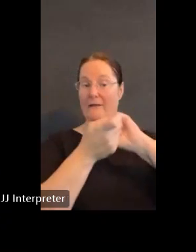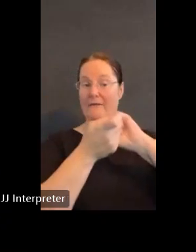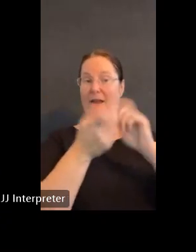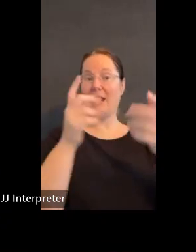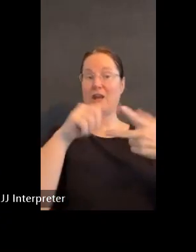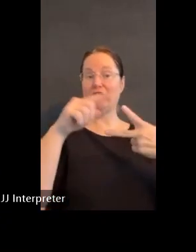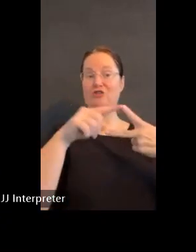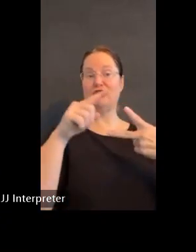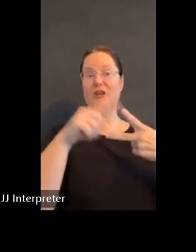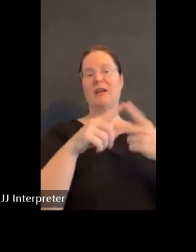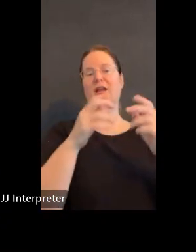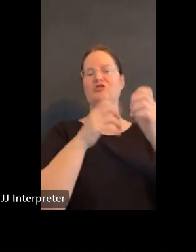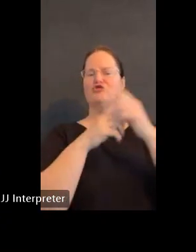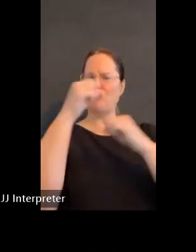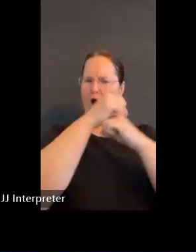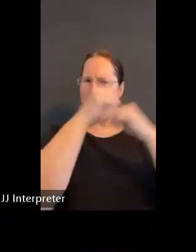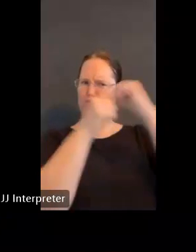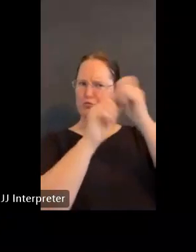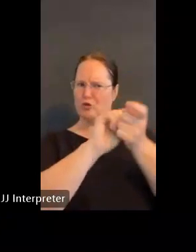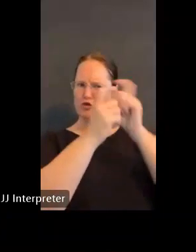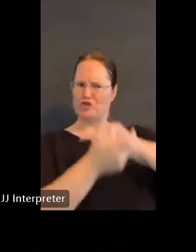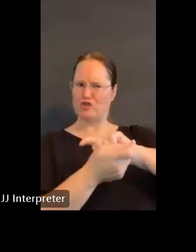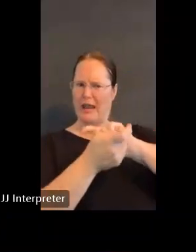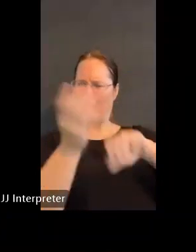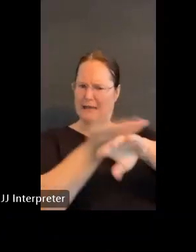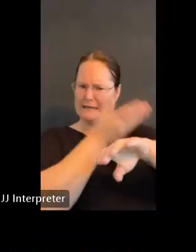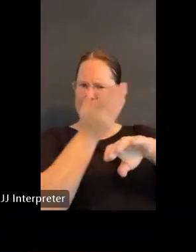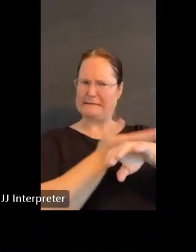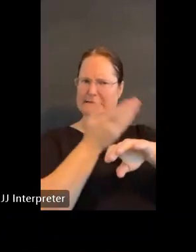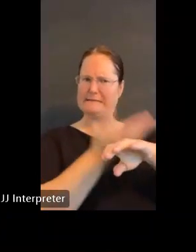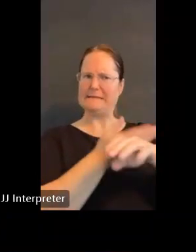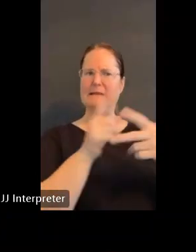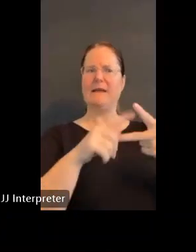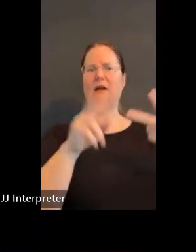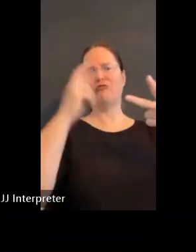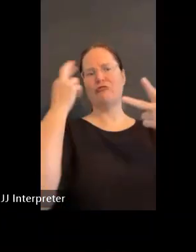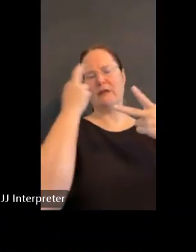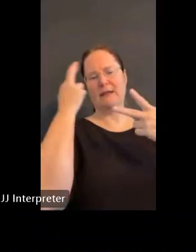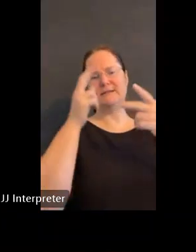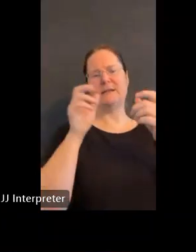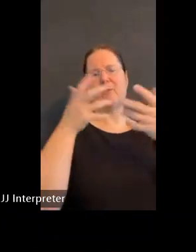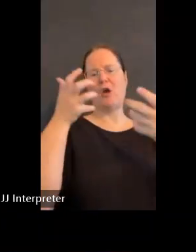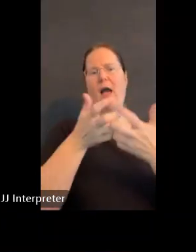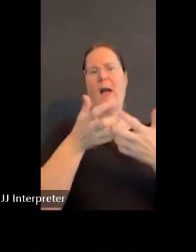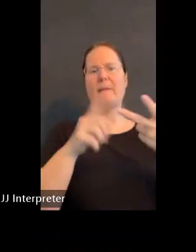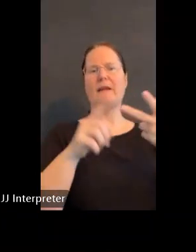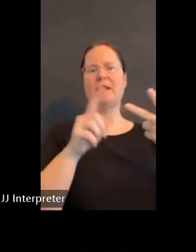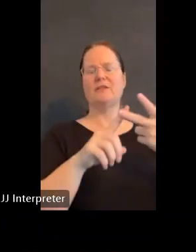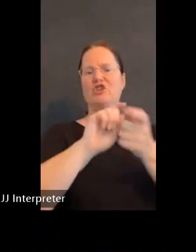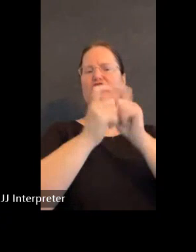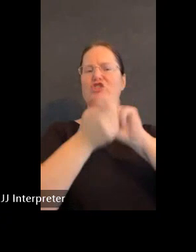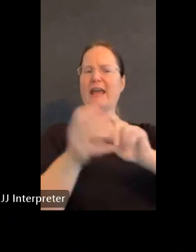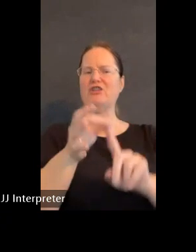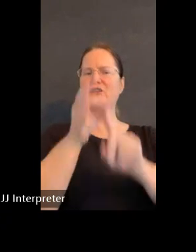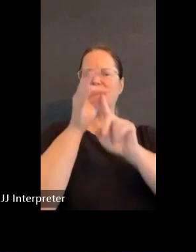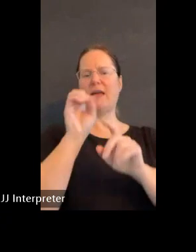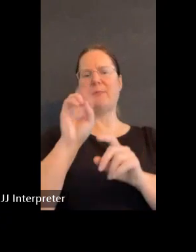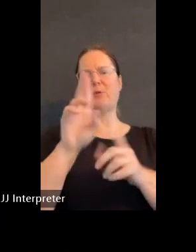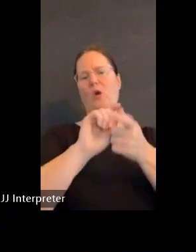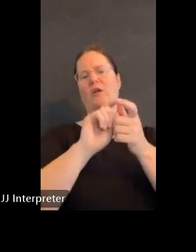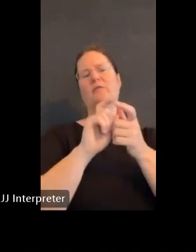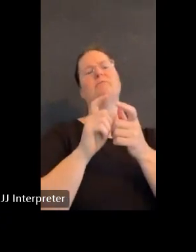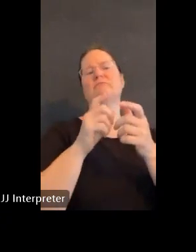reasonable accommodation is a change, exception, or adjustment to a rule, a policy, a practice, or a service. I'd like to